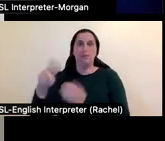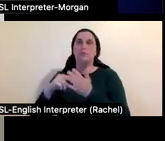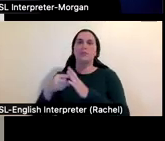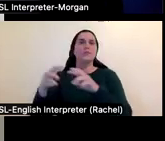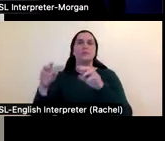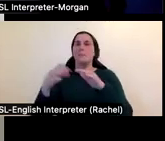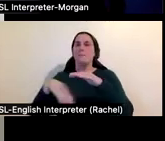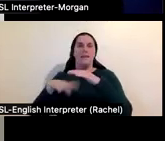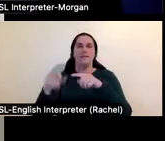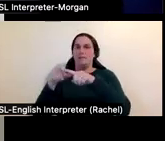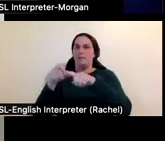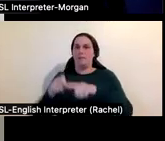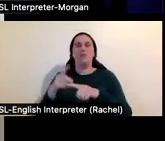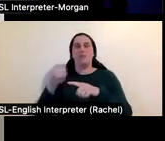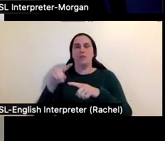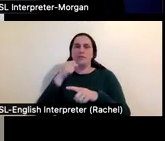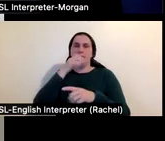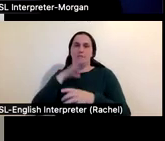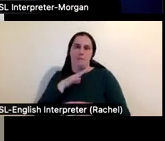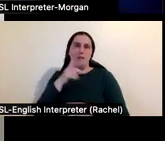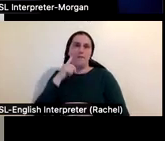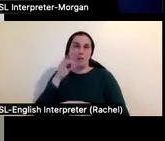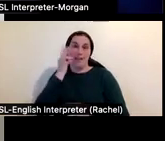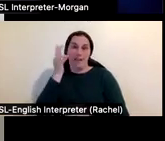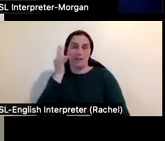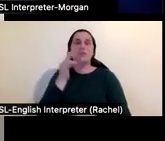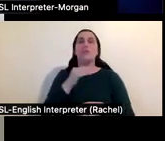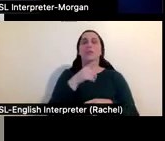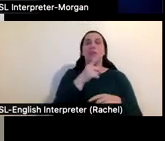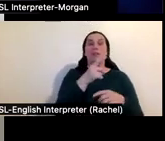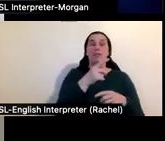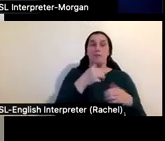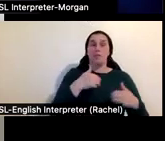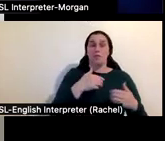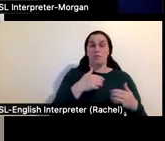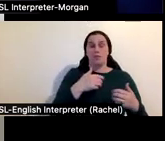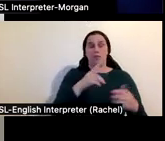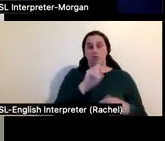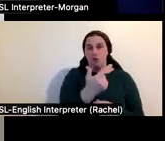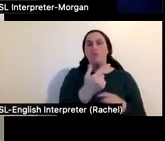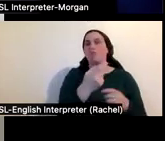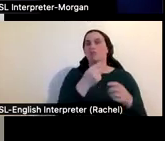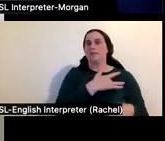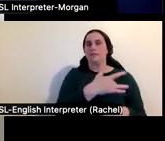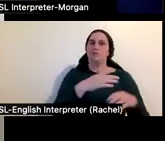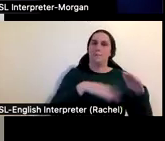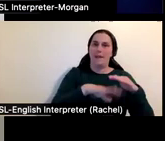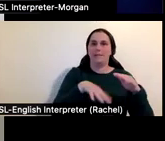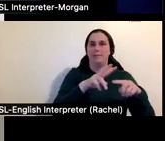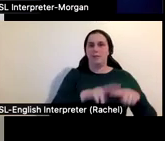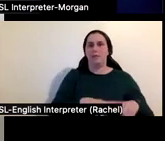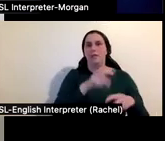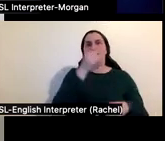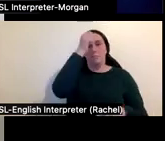always die or there's no such thing. Oh. So it's der Hund, Der Hund. die Hündin, if it's a Hündin.